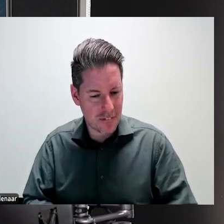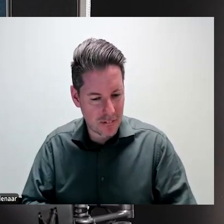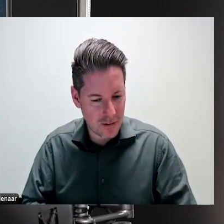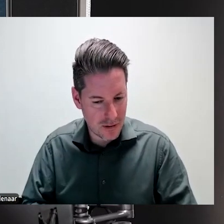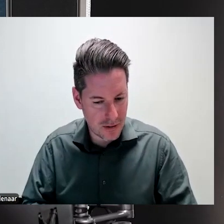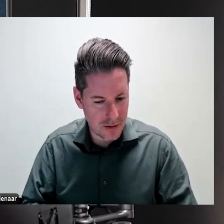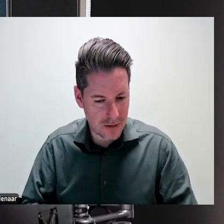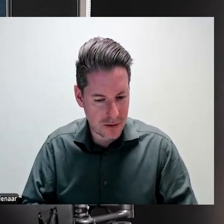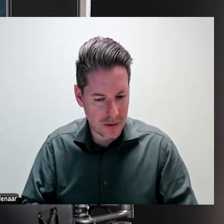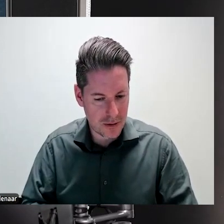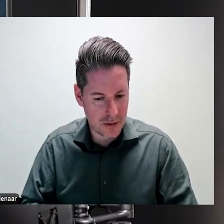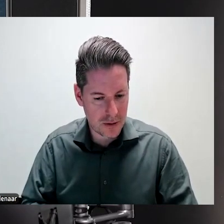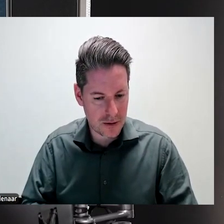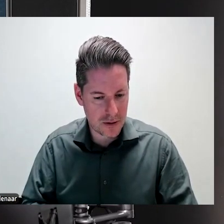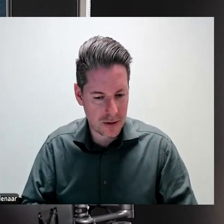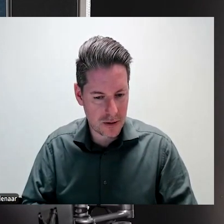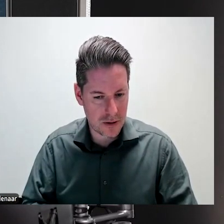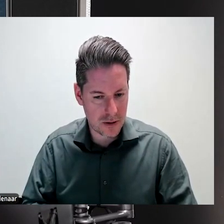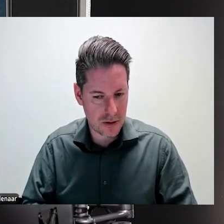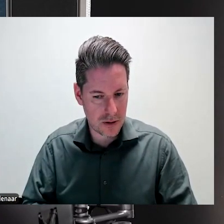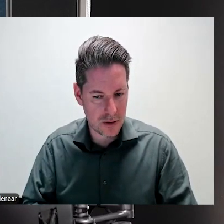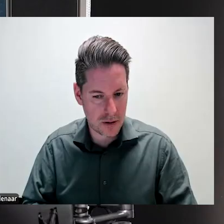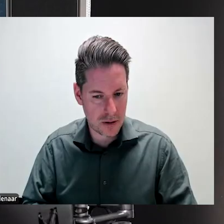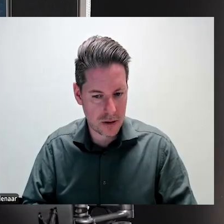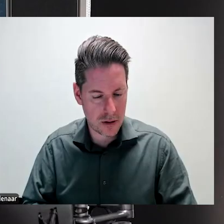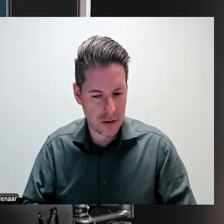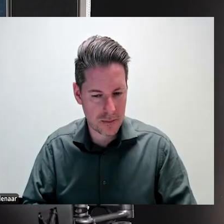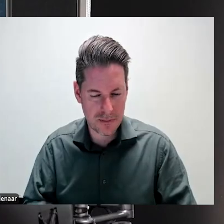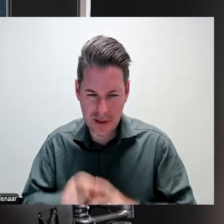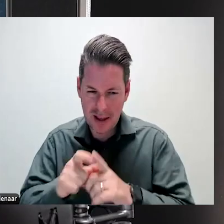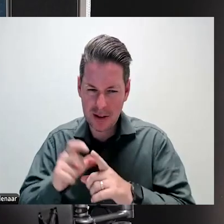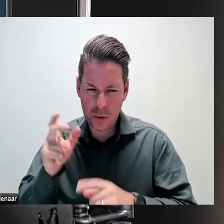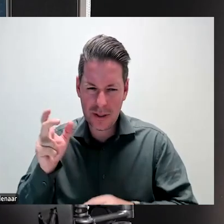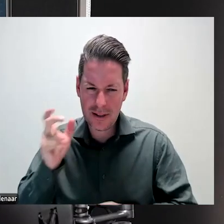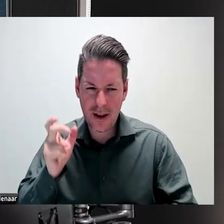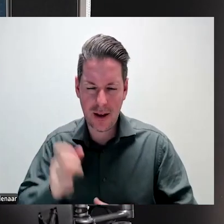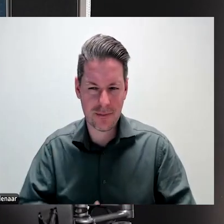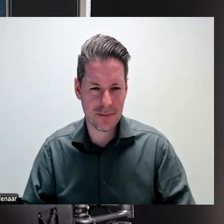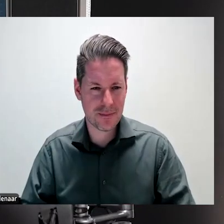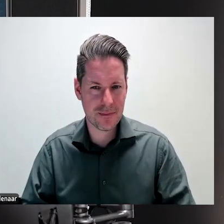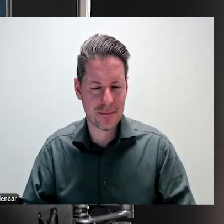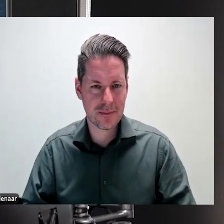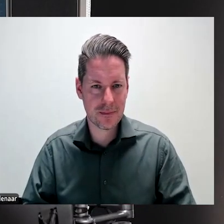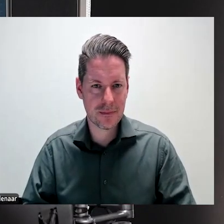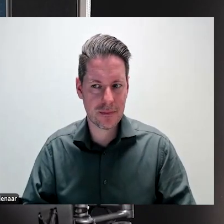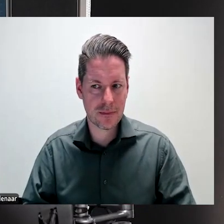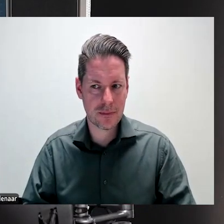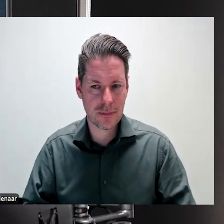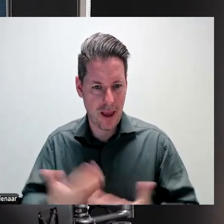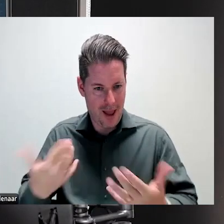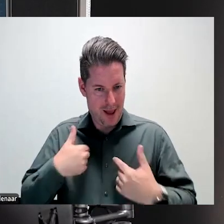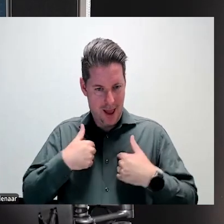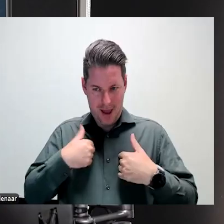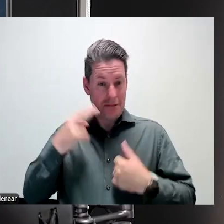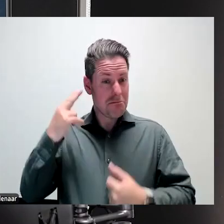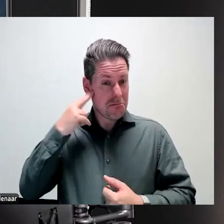physical objects and colours and the sky and that sort of thing. And I often wonder, I was wondering when I was